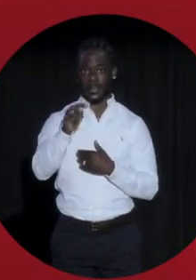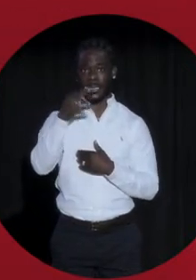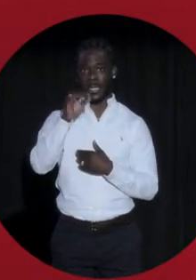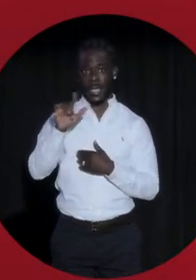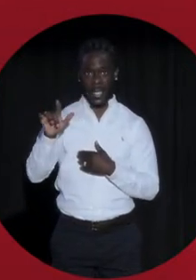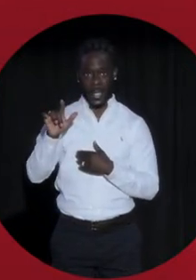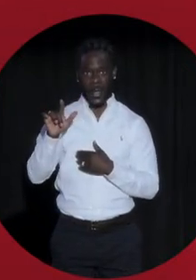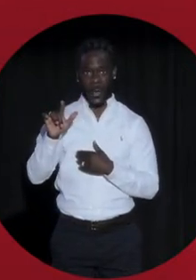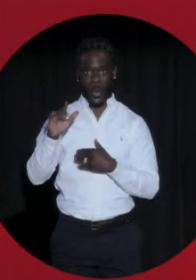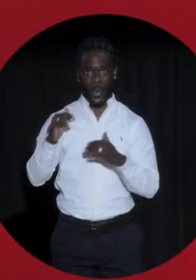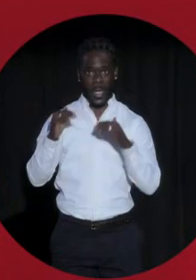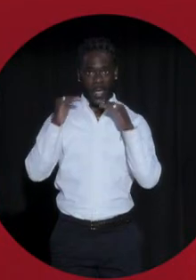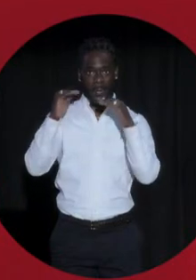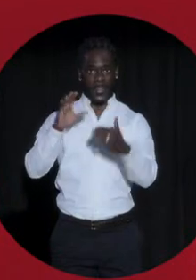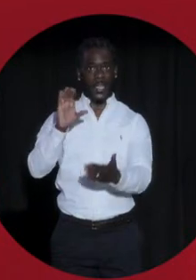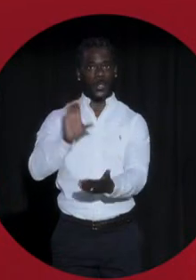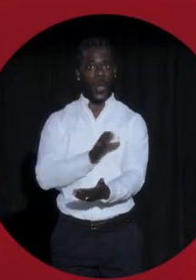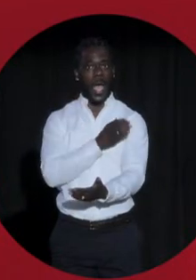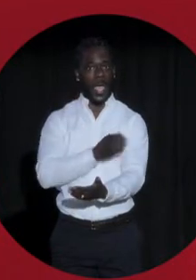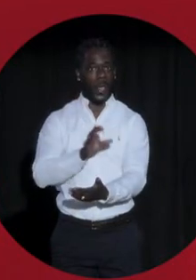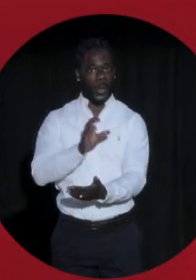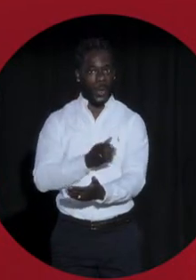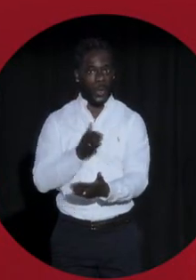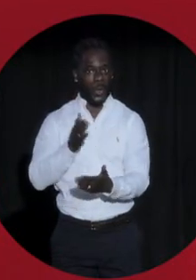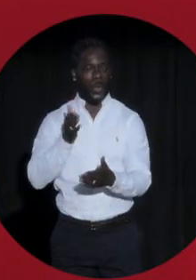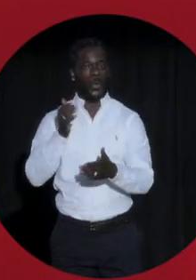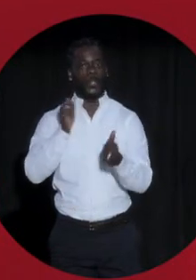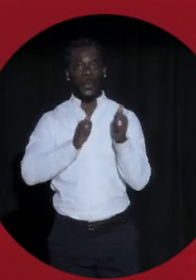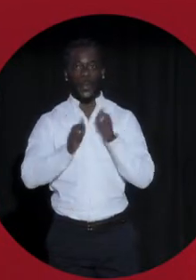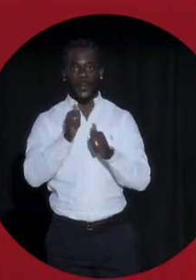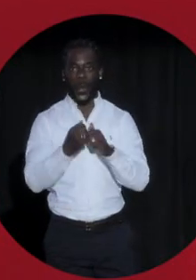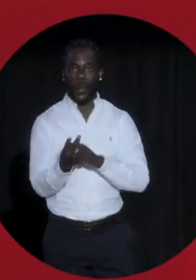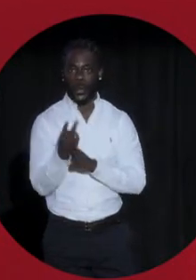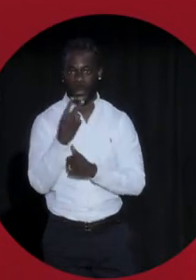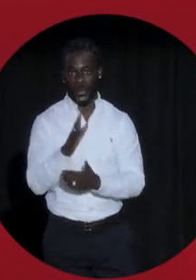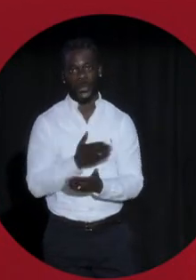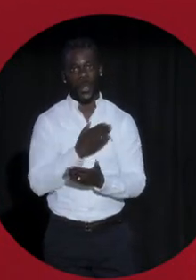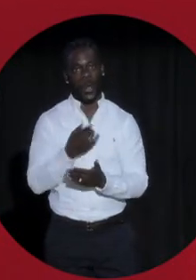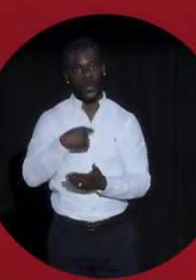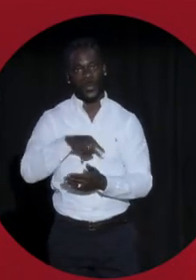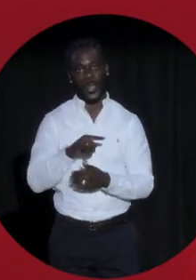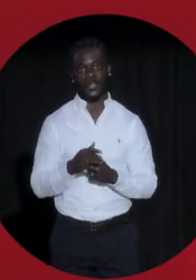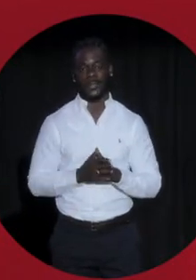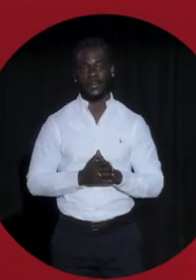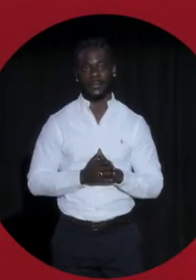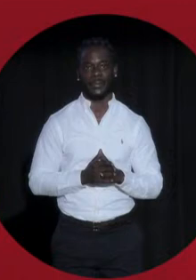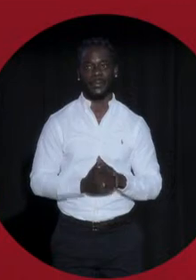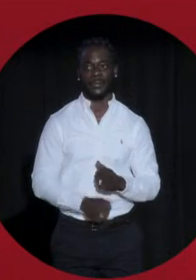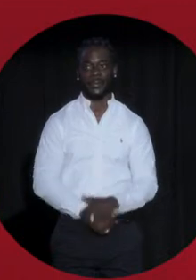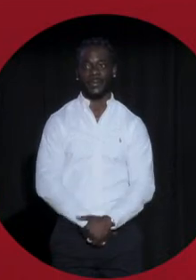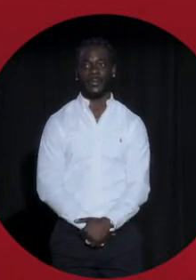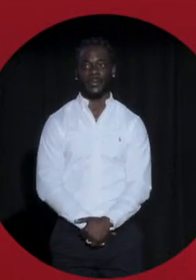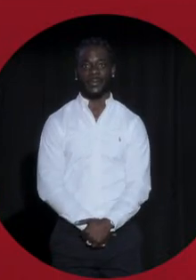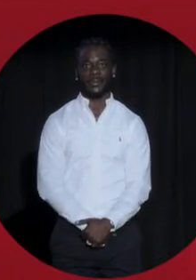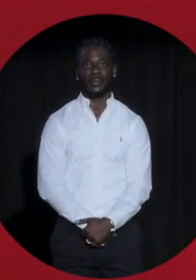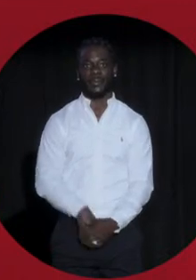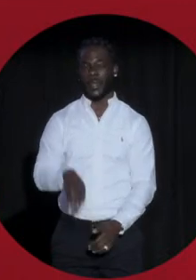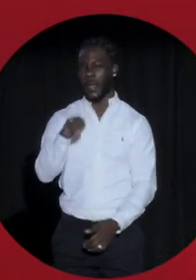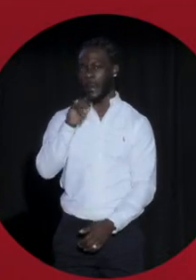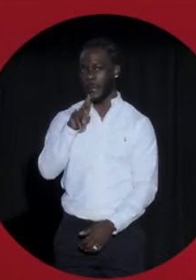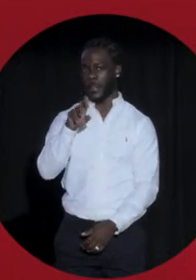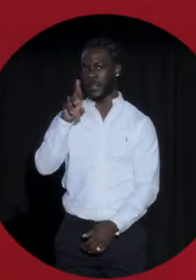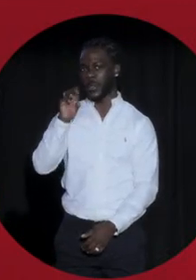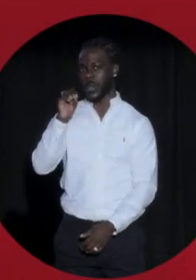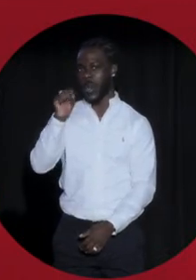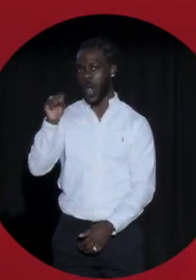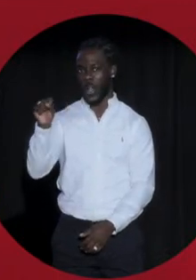School Advanced Choir to perform two selections for us. And under the direction of Mr. Ross,